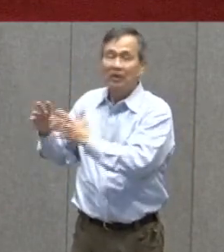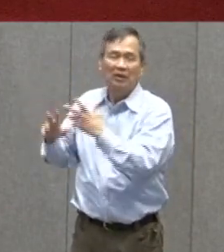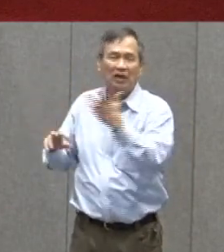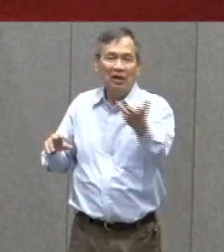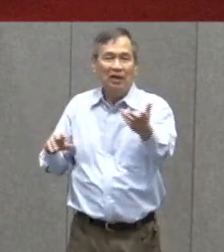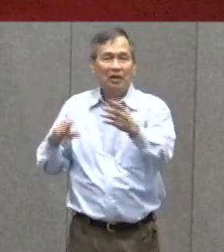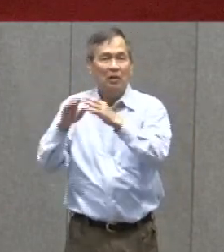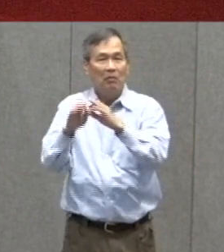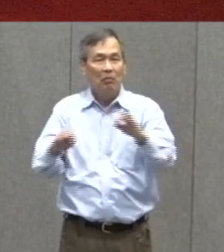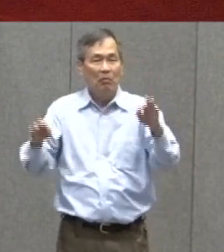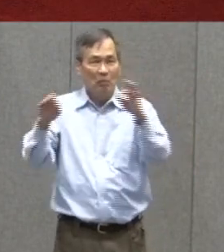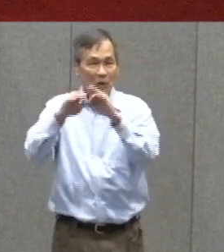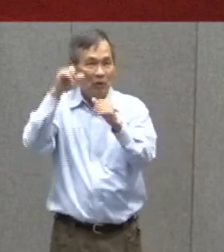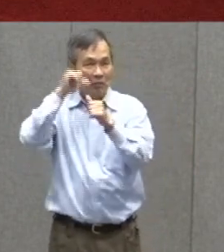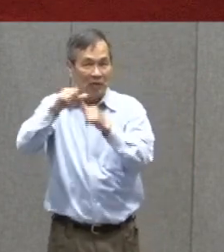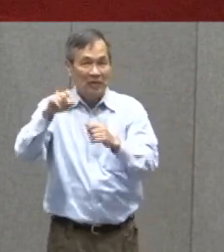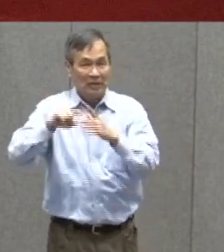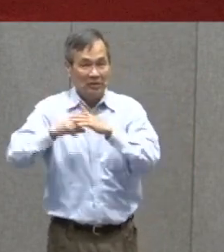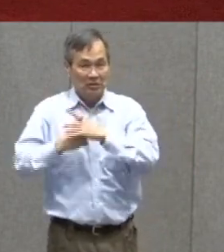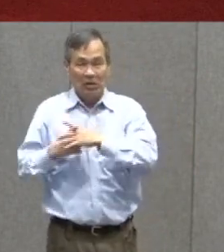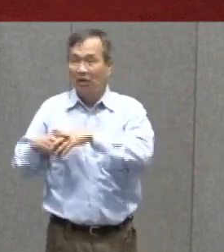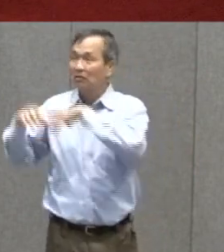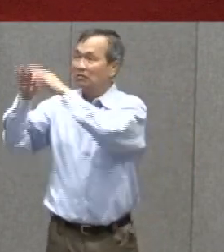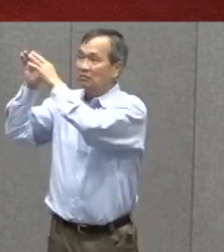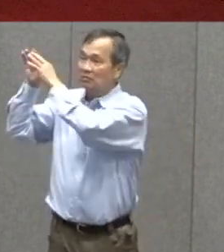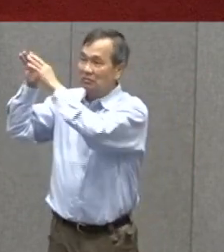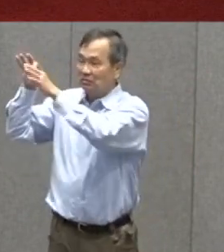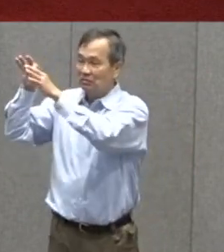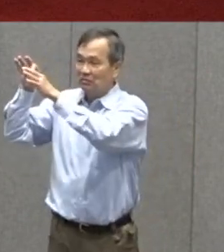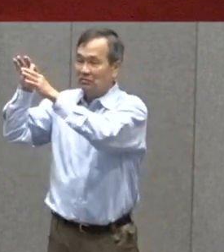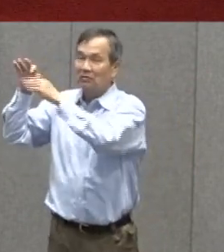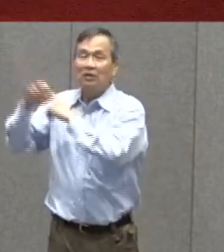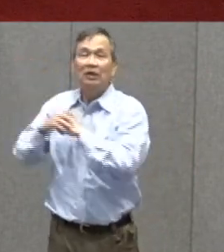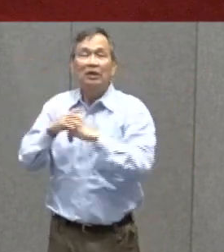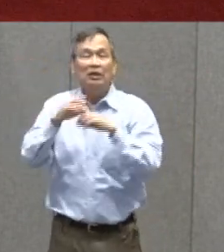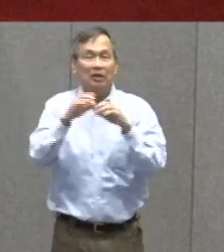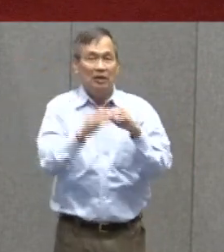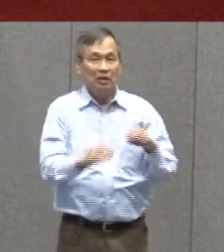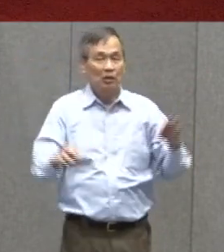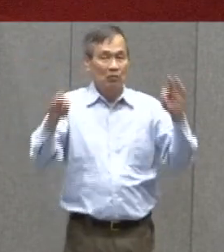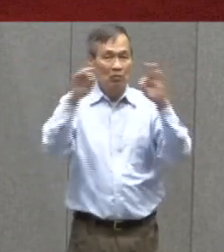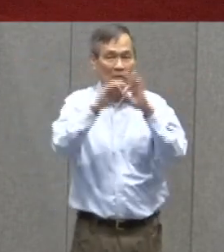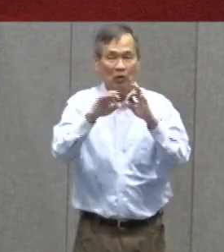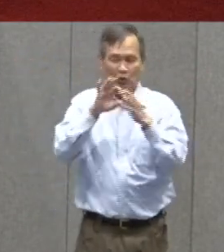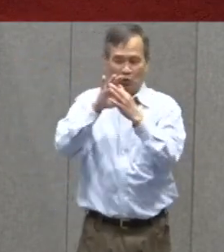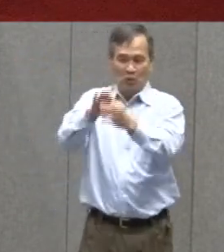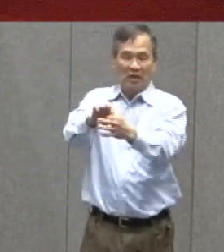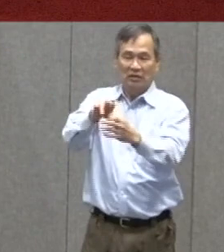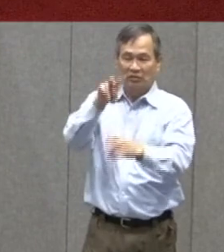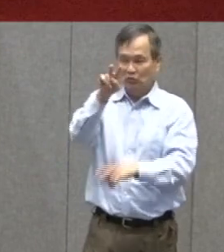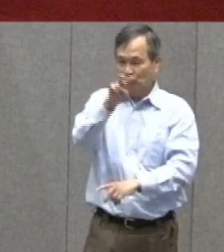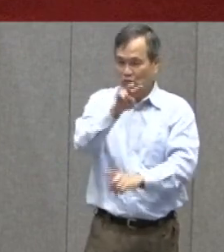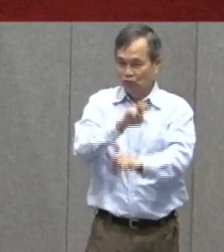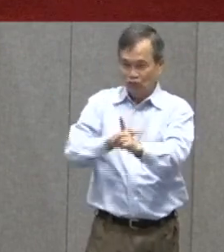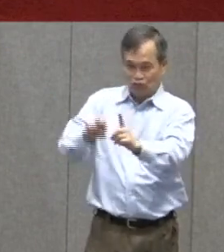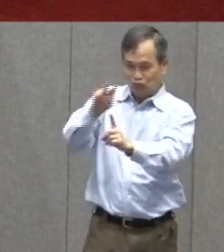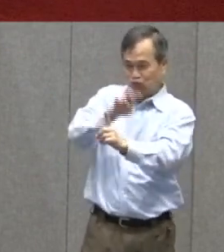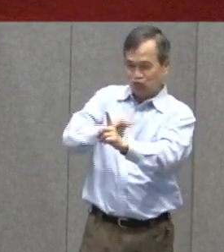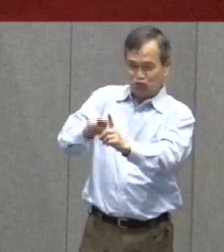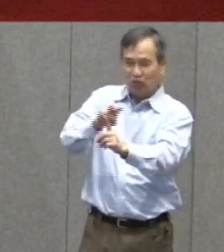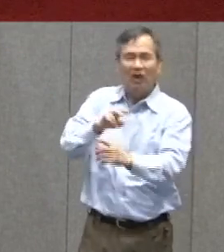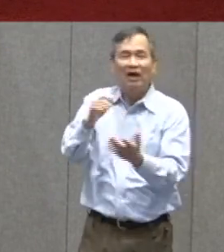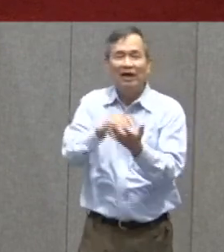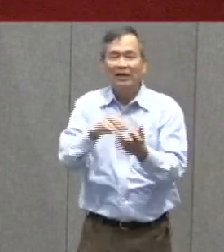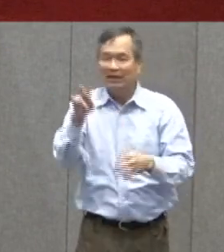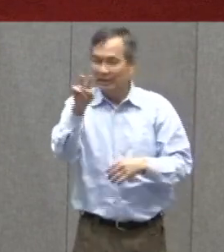you earlier, that are very important and in regards to observations. Because observations